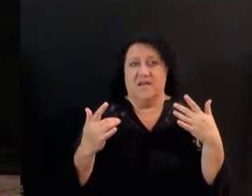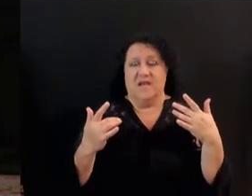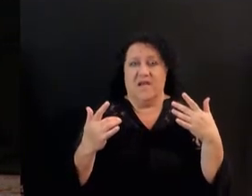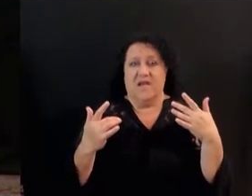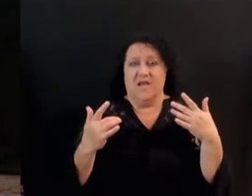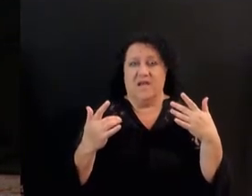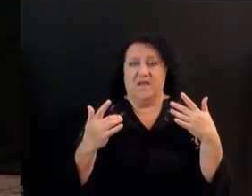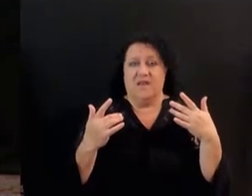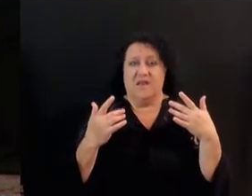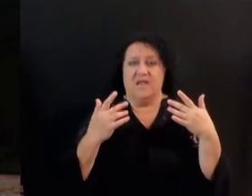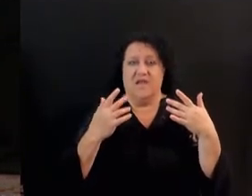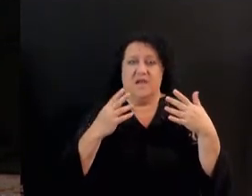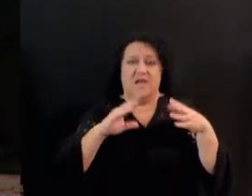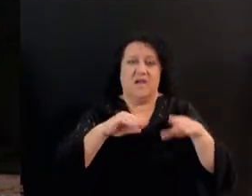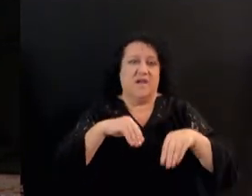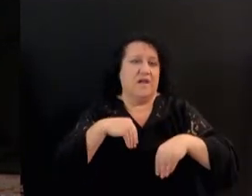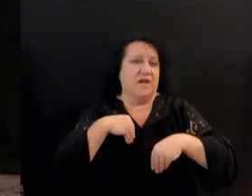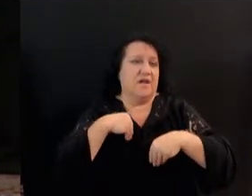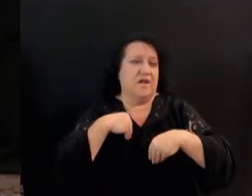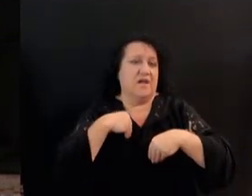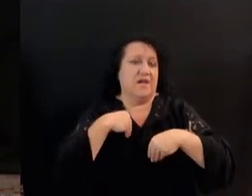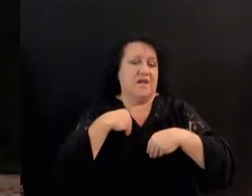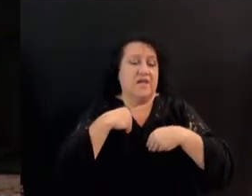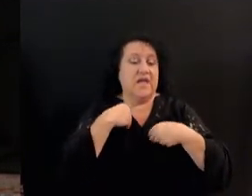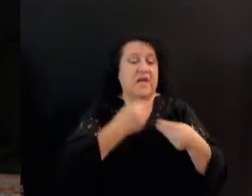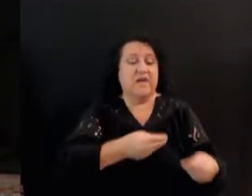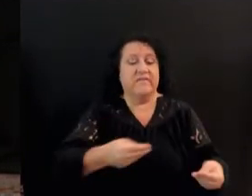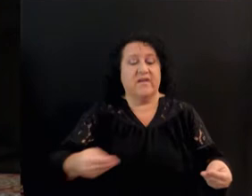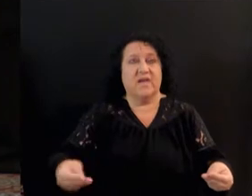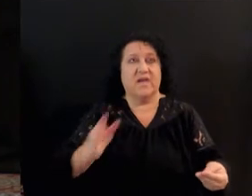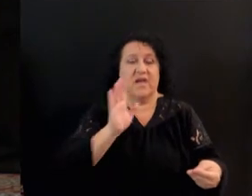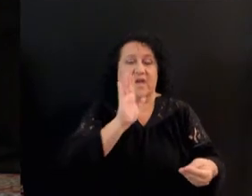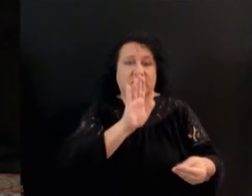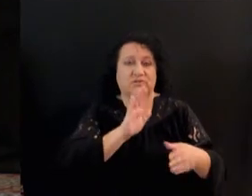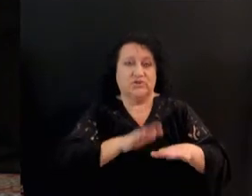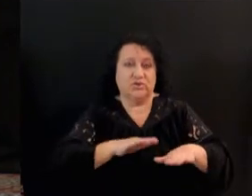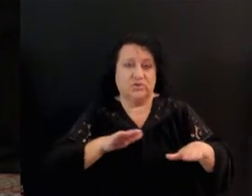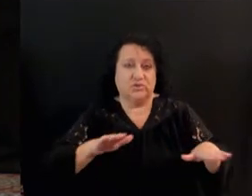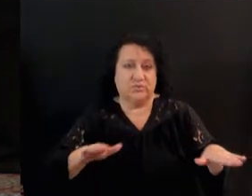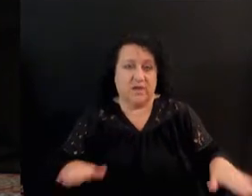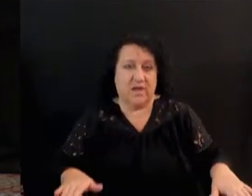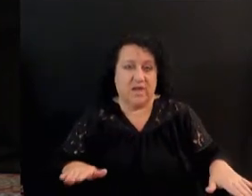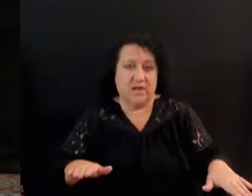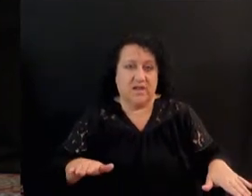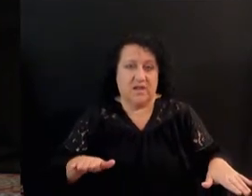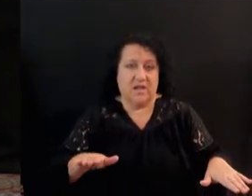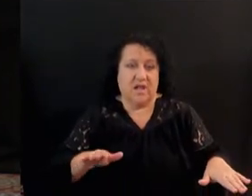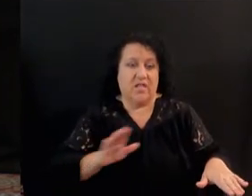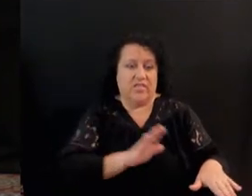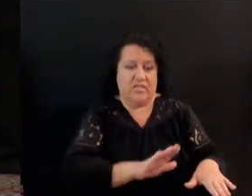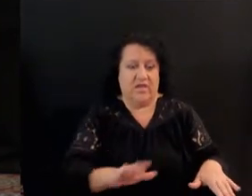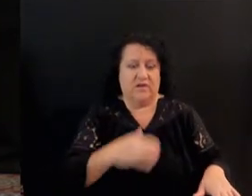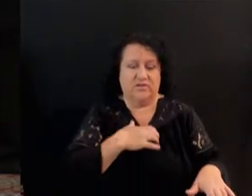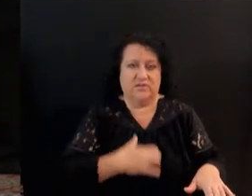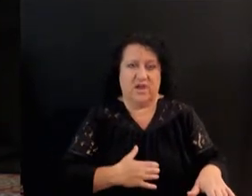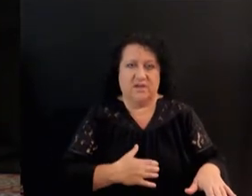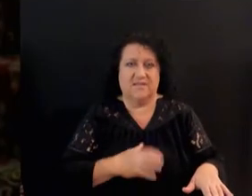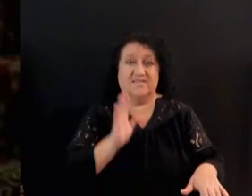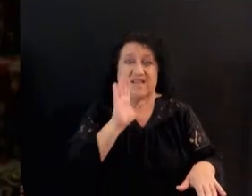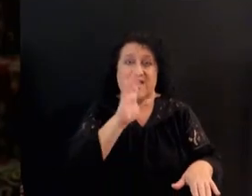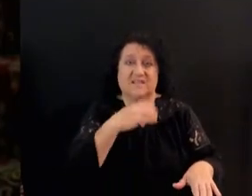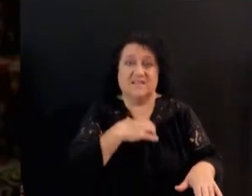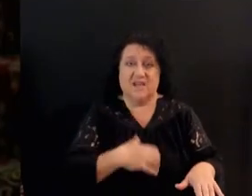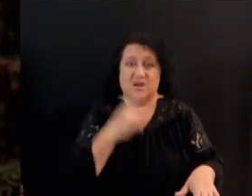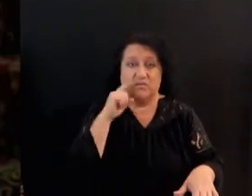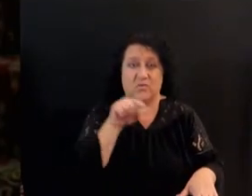their hearts that are in alignment with who he is, his nature, his character, because guess what? His desires for you, his desires for me